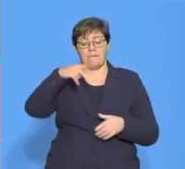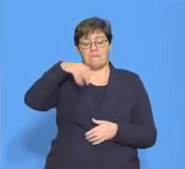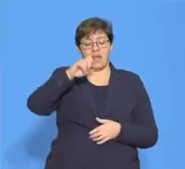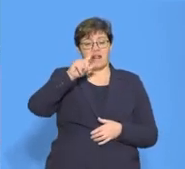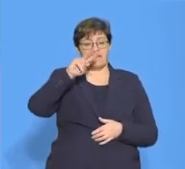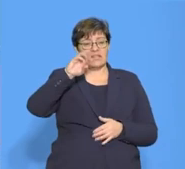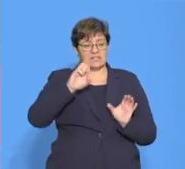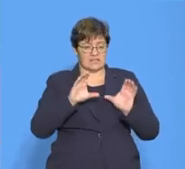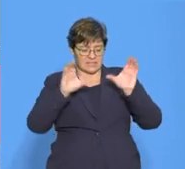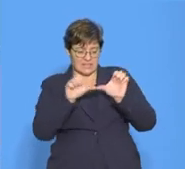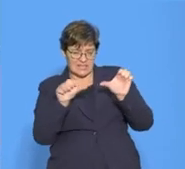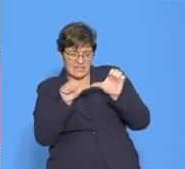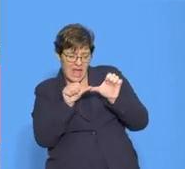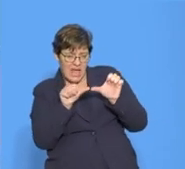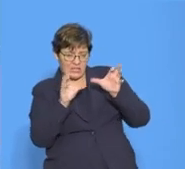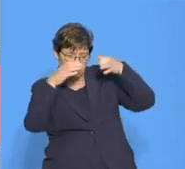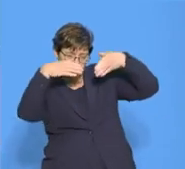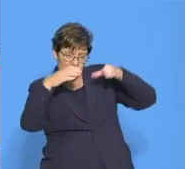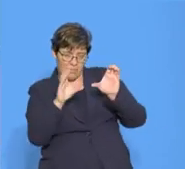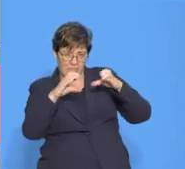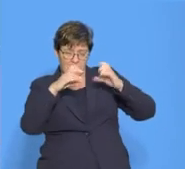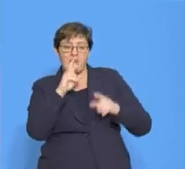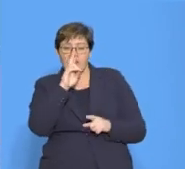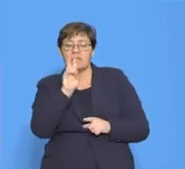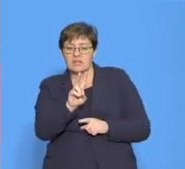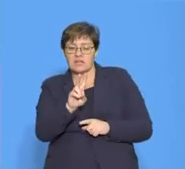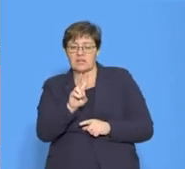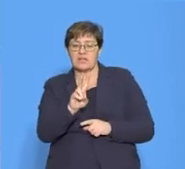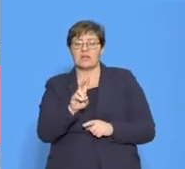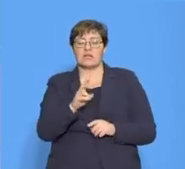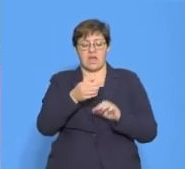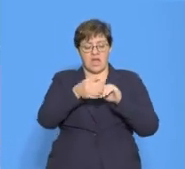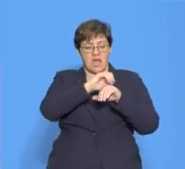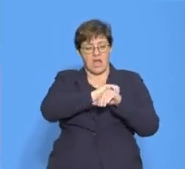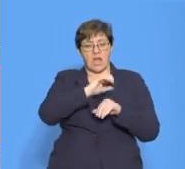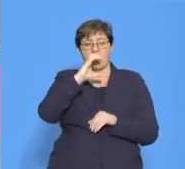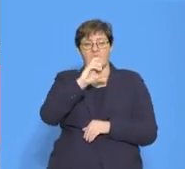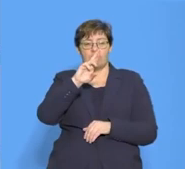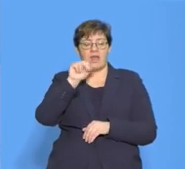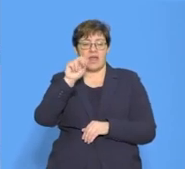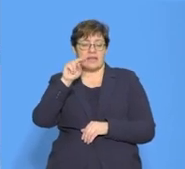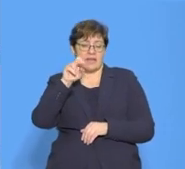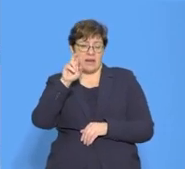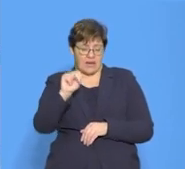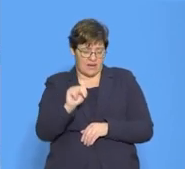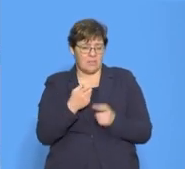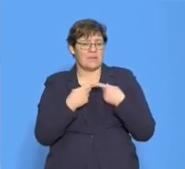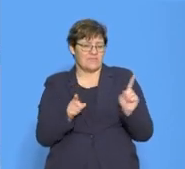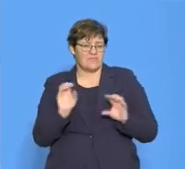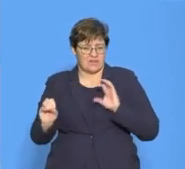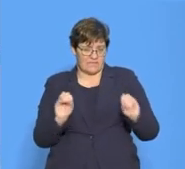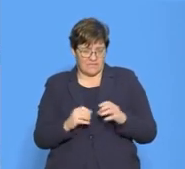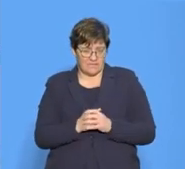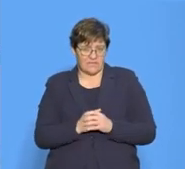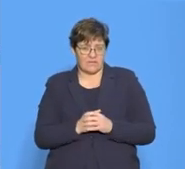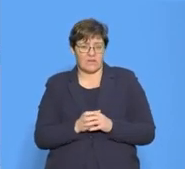the size and the shape of the pelvis. And then we have a look at the size of the cranium. Okay, and that also is